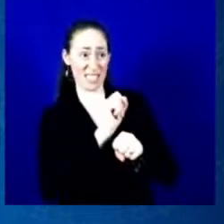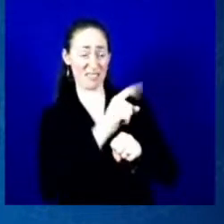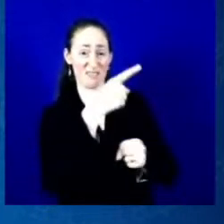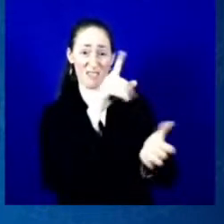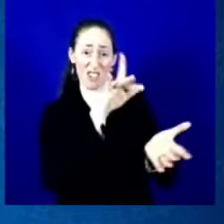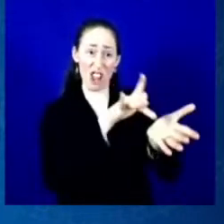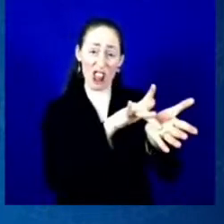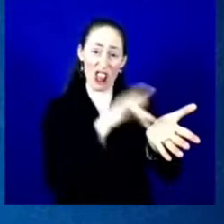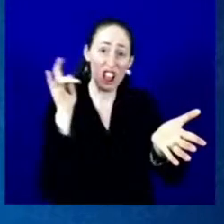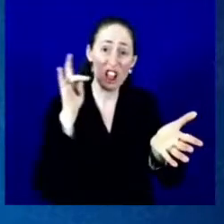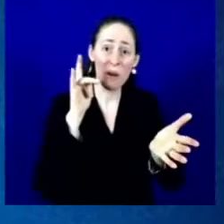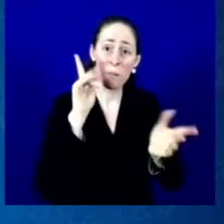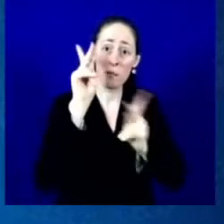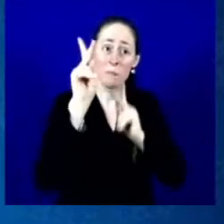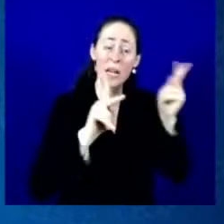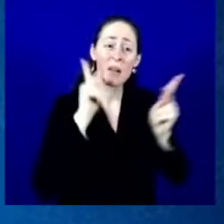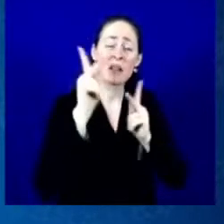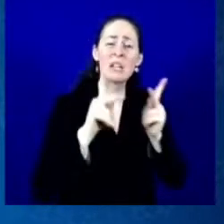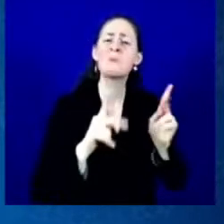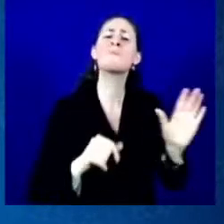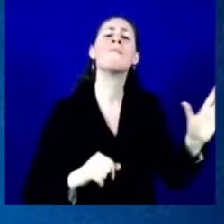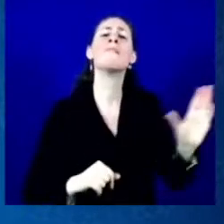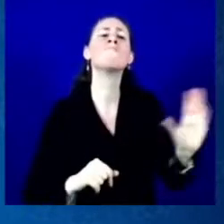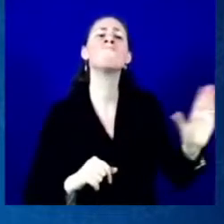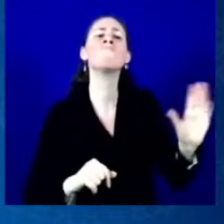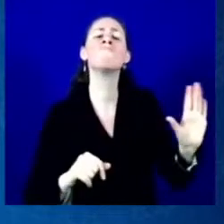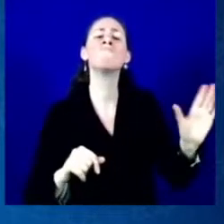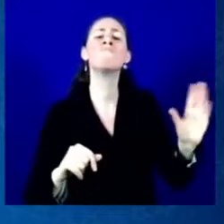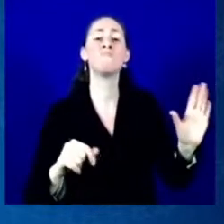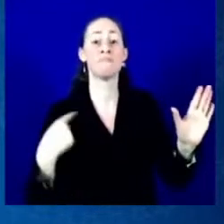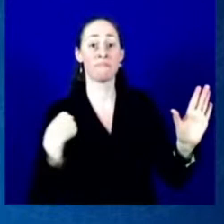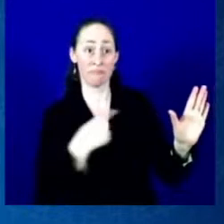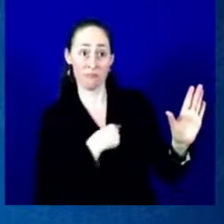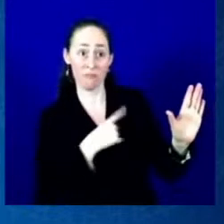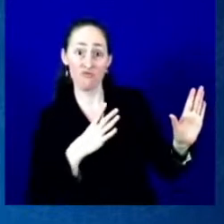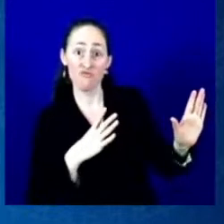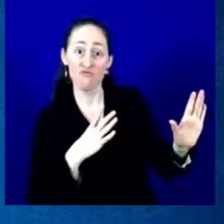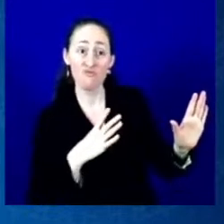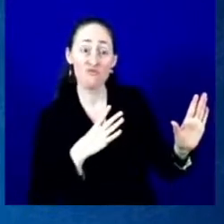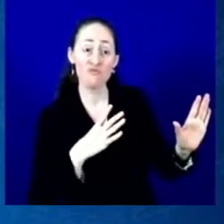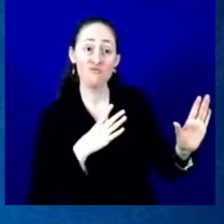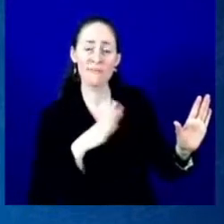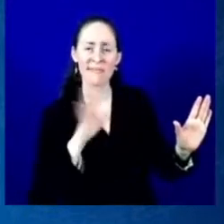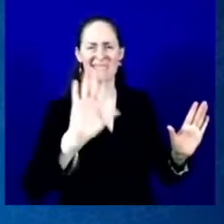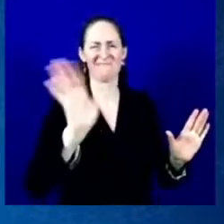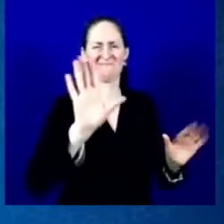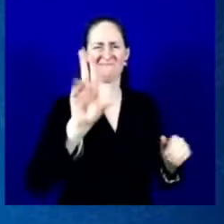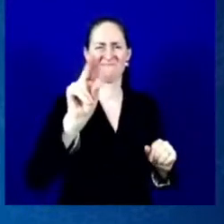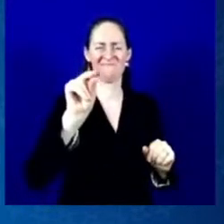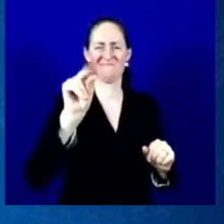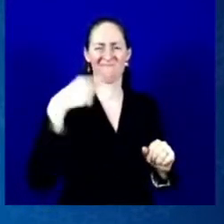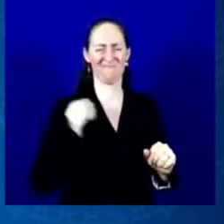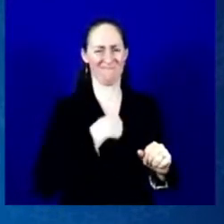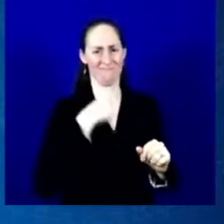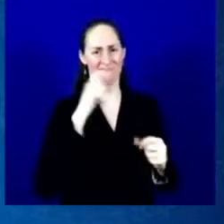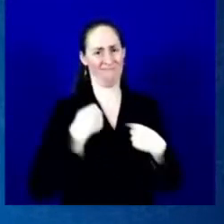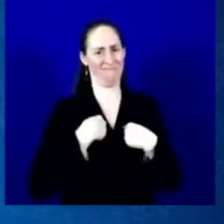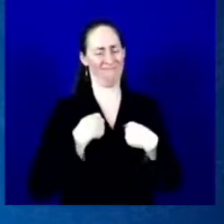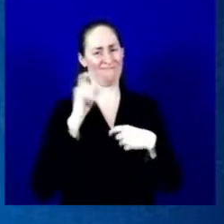president has to represent the essence of what our country stands for. America is an